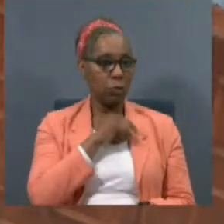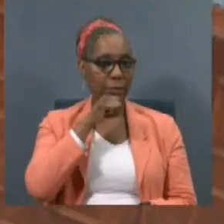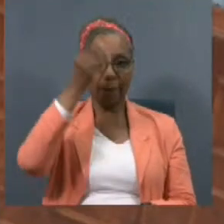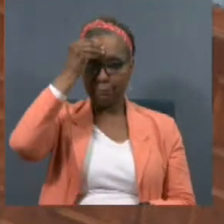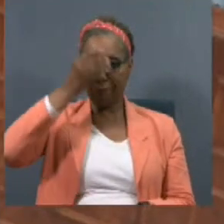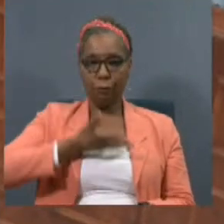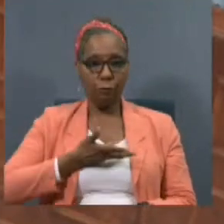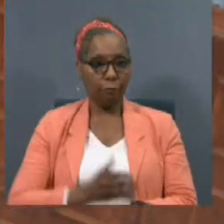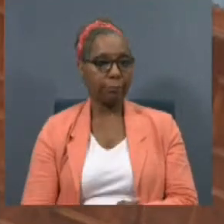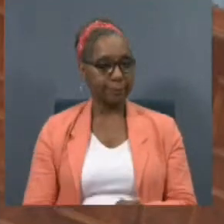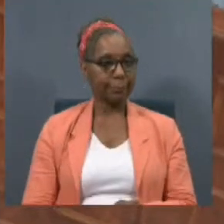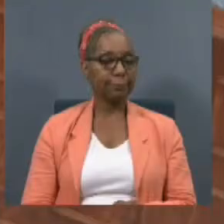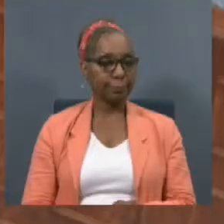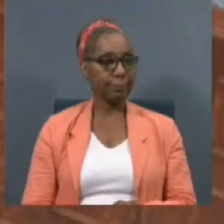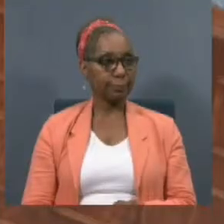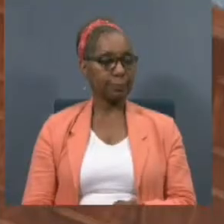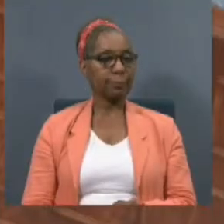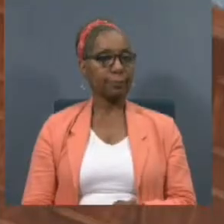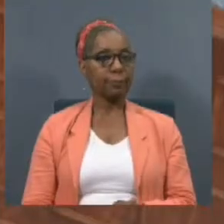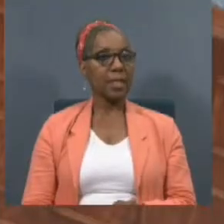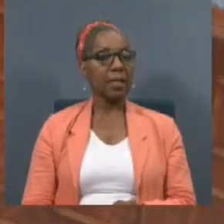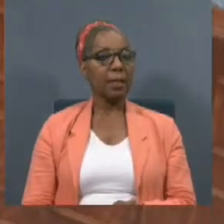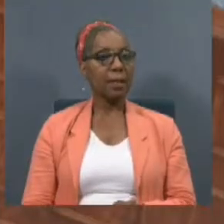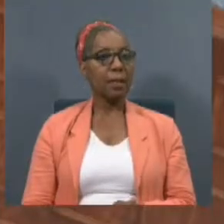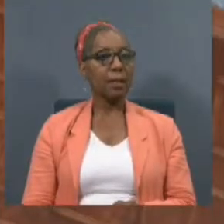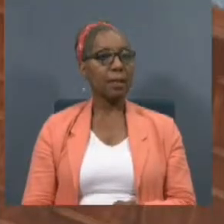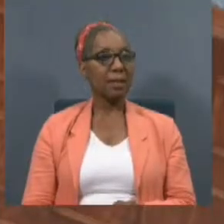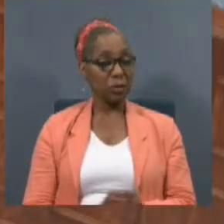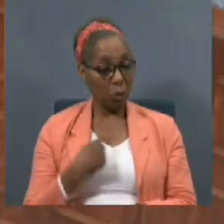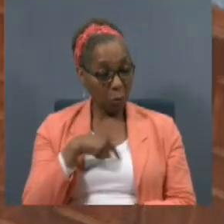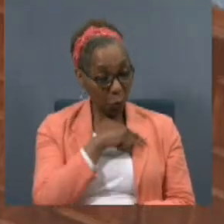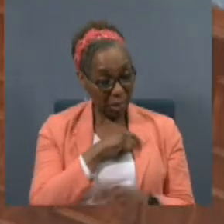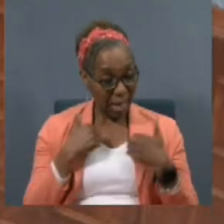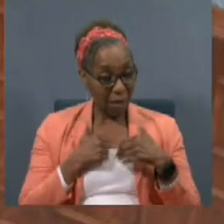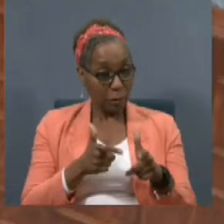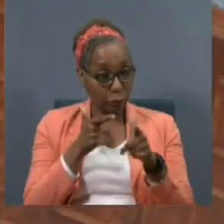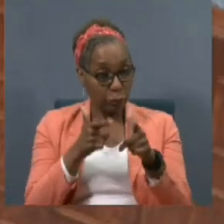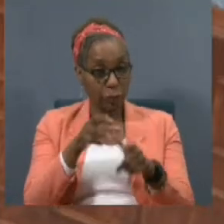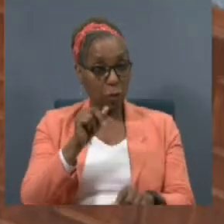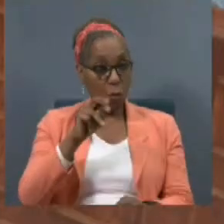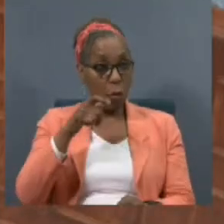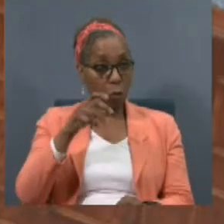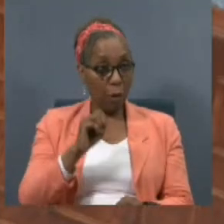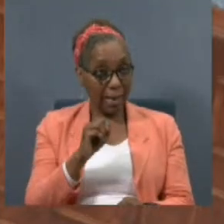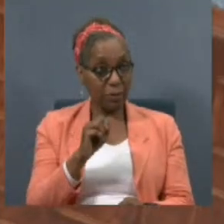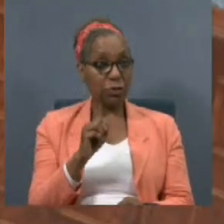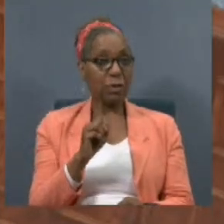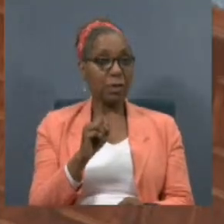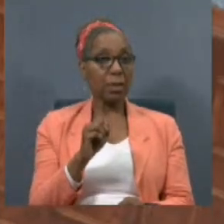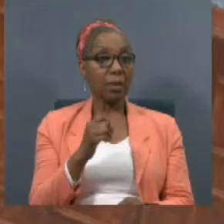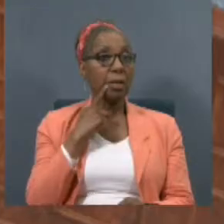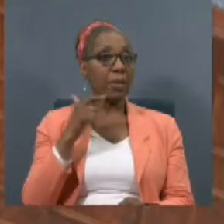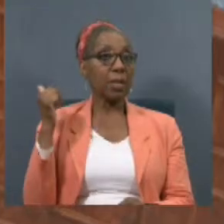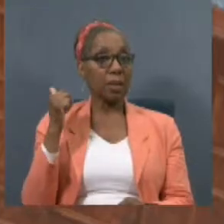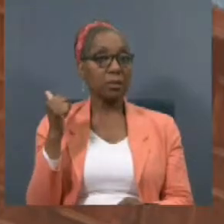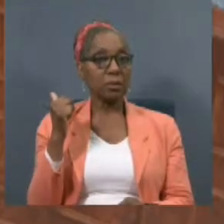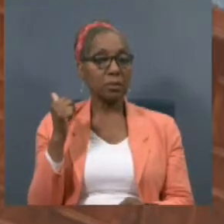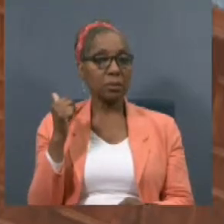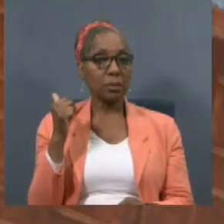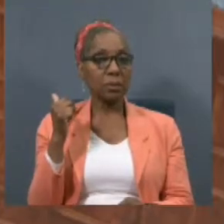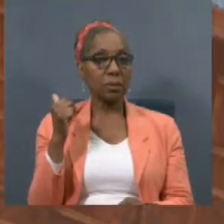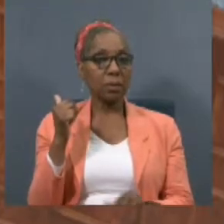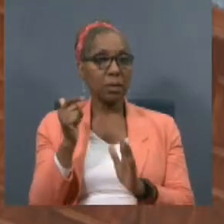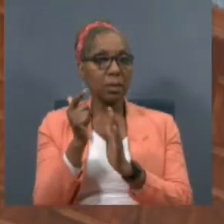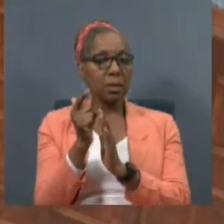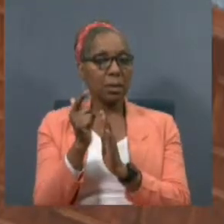Point of information. Thank you, Mr. Wilson. Sir, one thing about the shooting range is once this becomes part of the city of Little Rock, that'll go away because shooting ranges are illegal in the city of Little Rock.